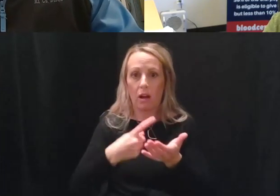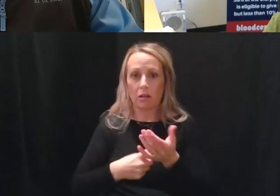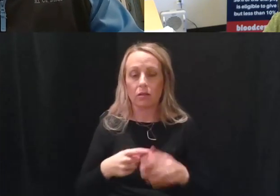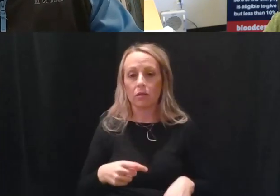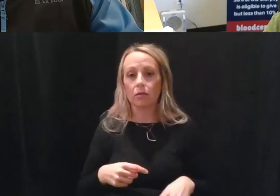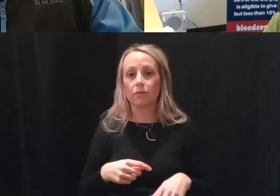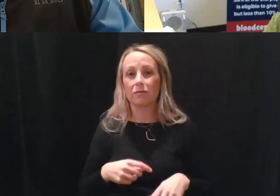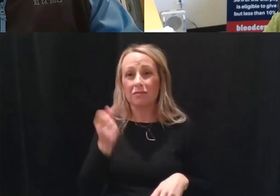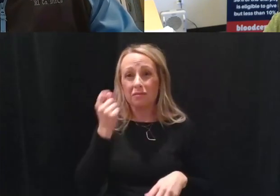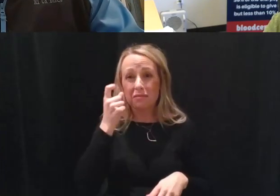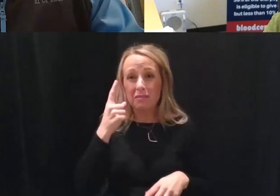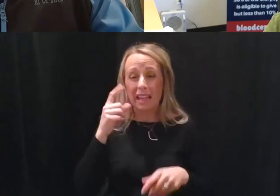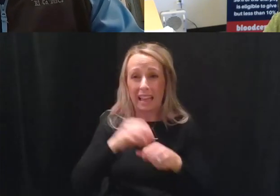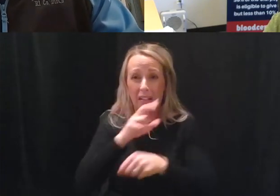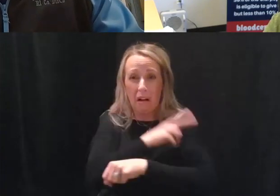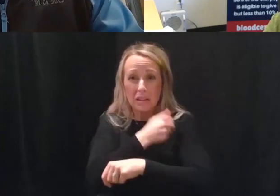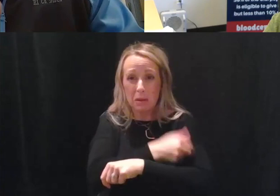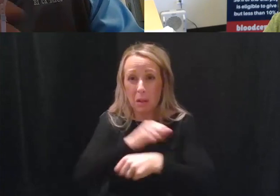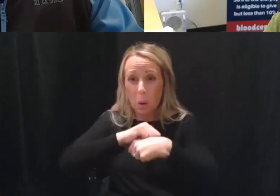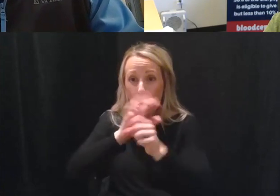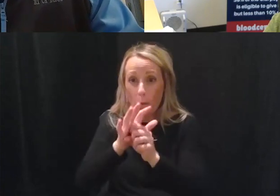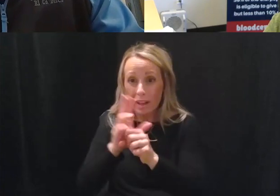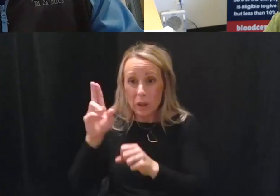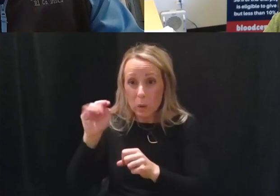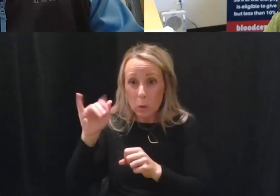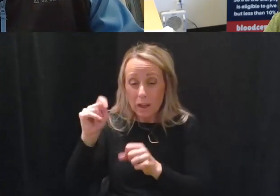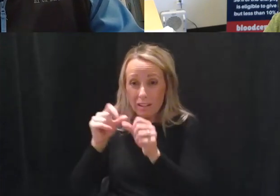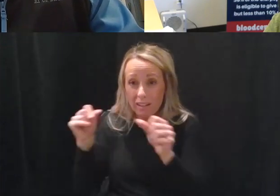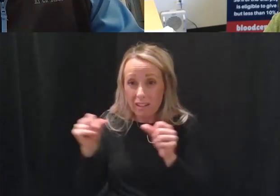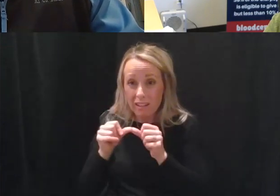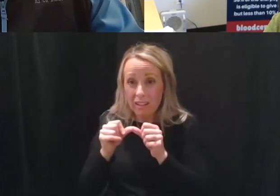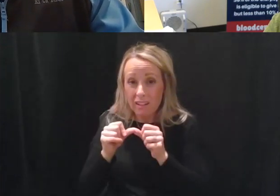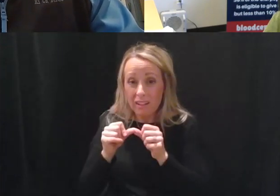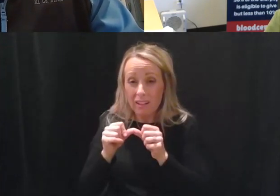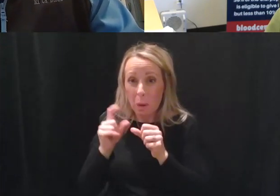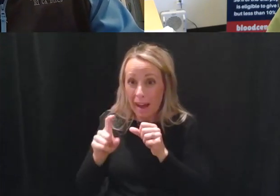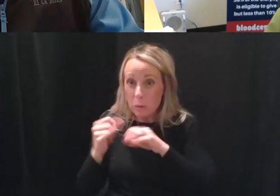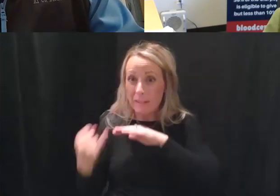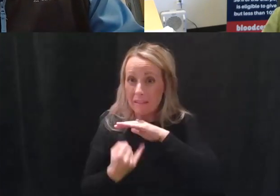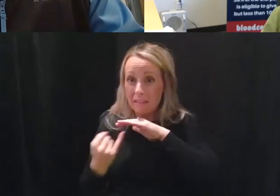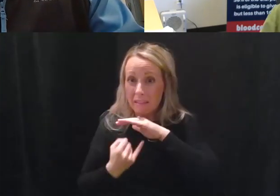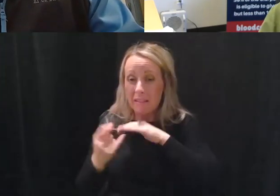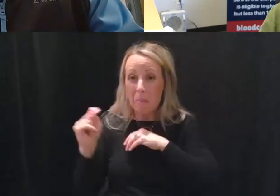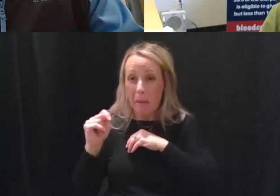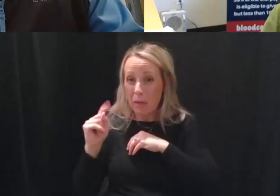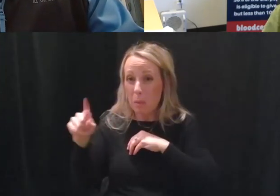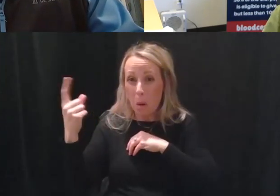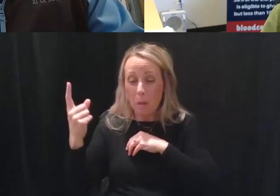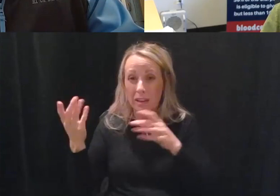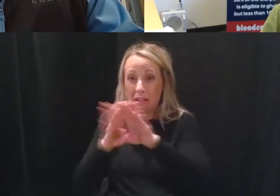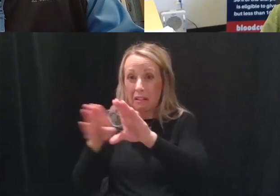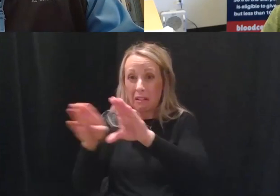unit, you're in a room by yourself that's 15 by 20 with just a bathroom and the doors are shut. Everybody's in